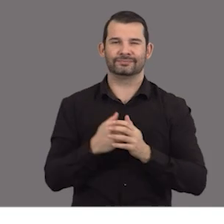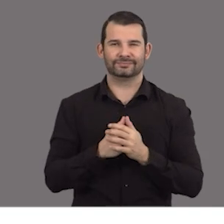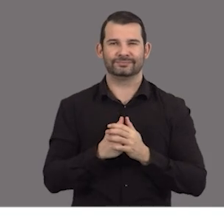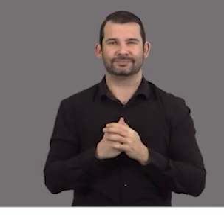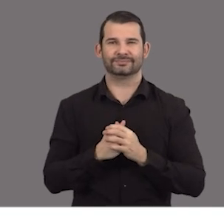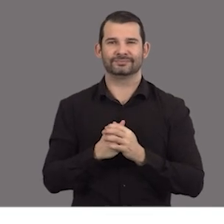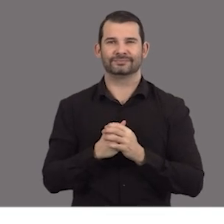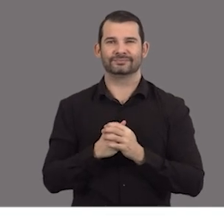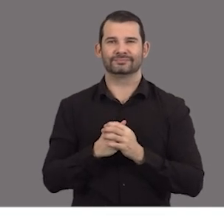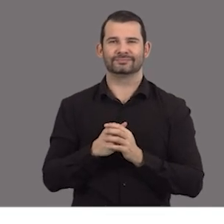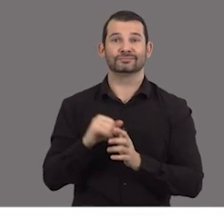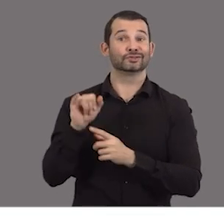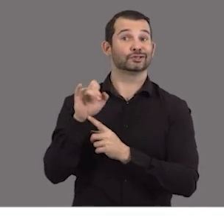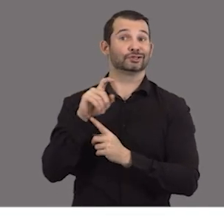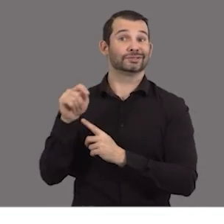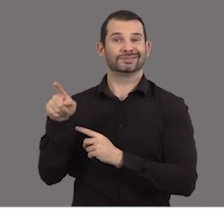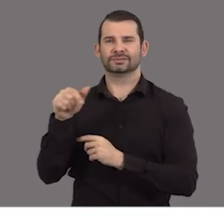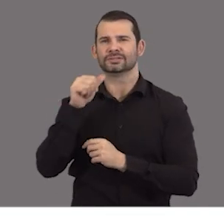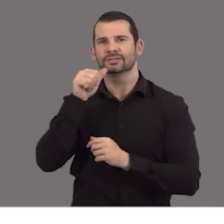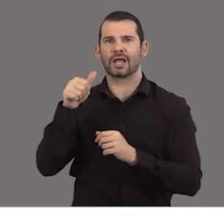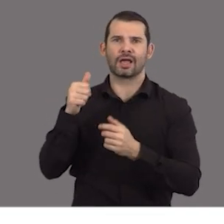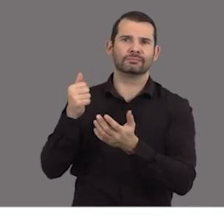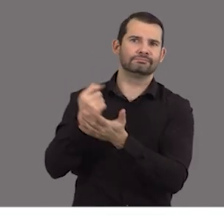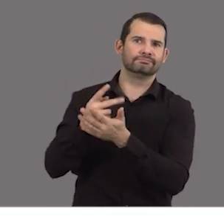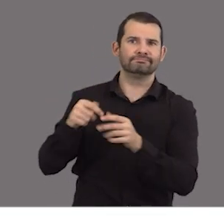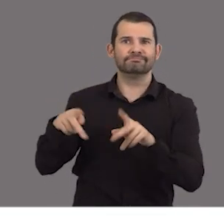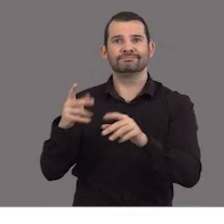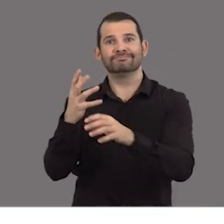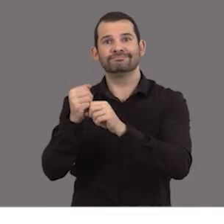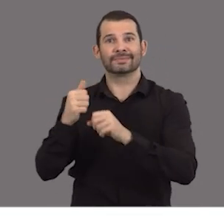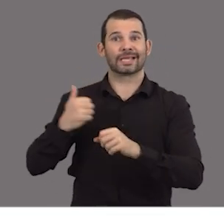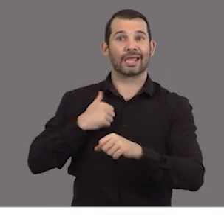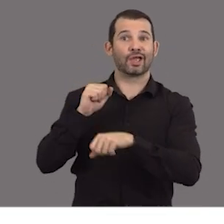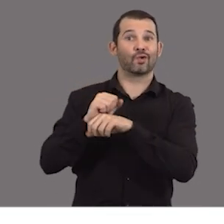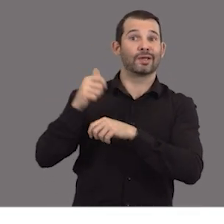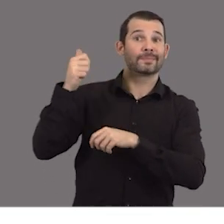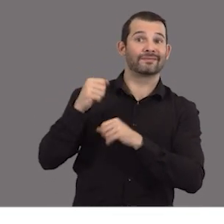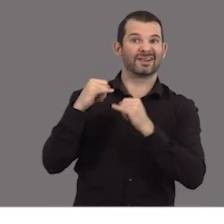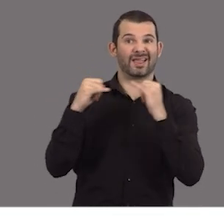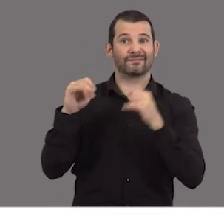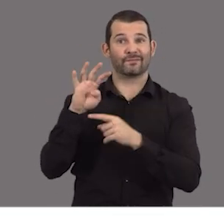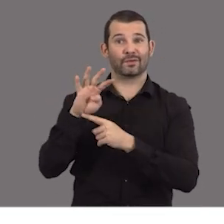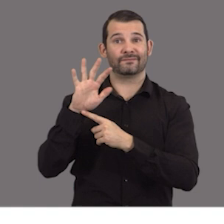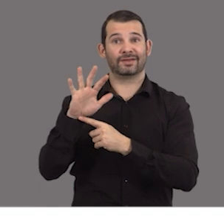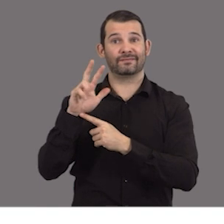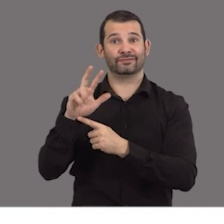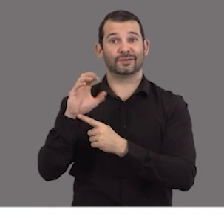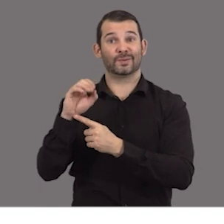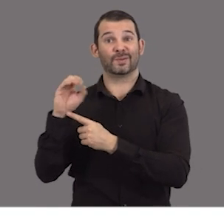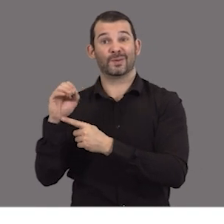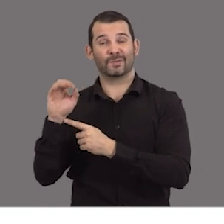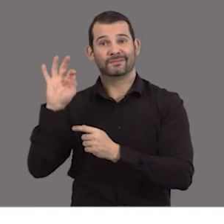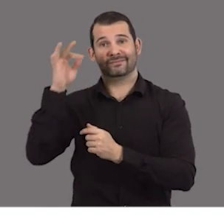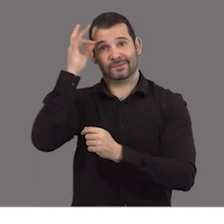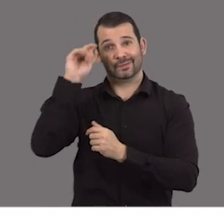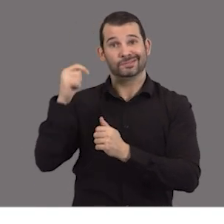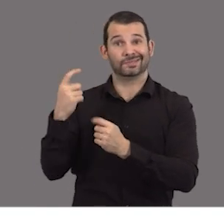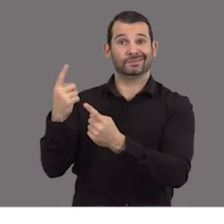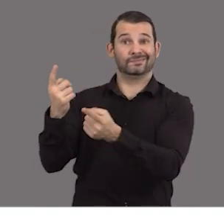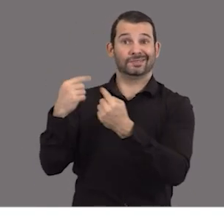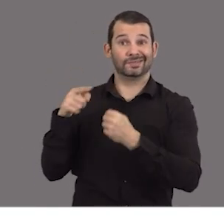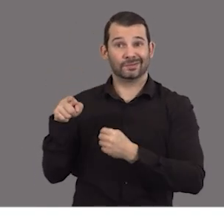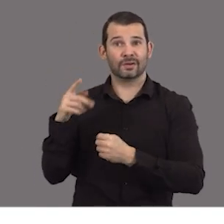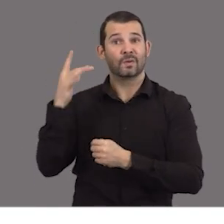covered. Jeet is not entitled to the Canada Workers Benefit, line 45,300,